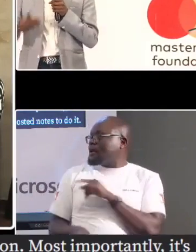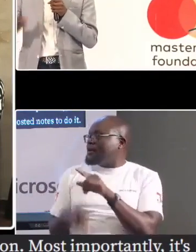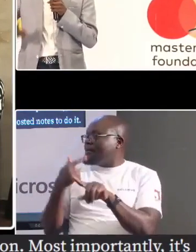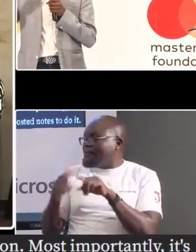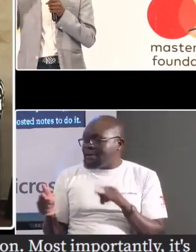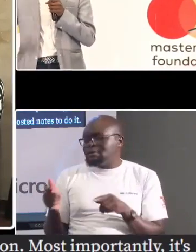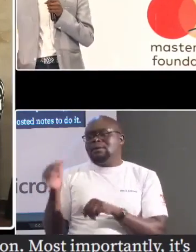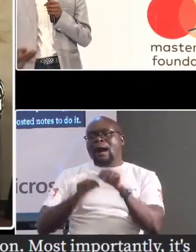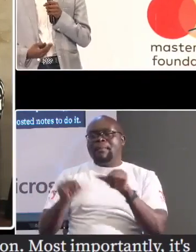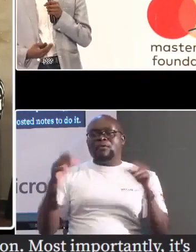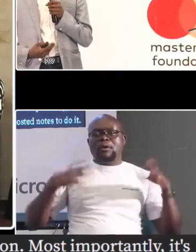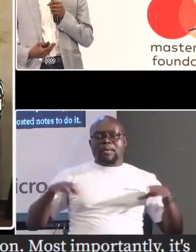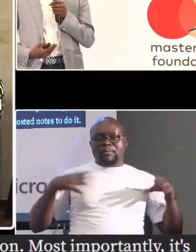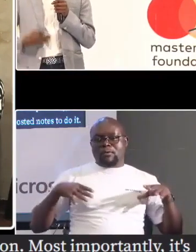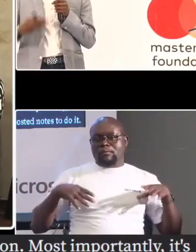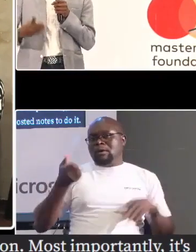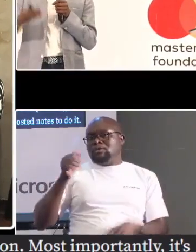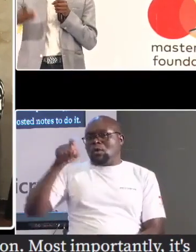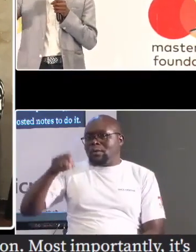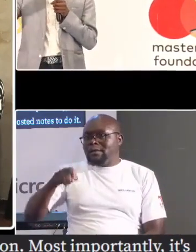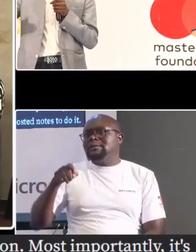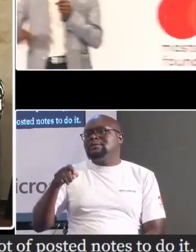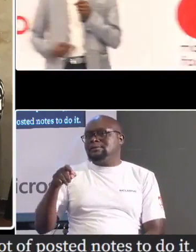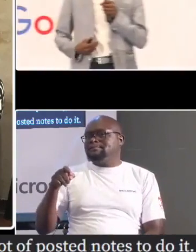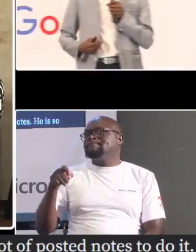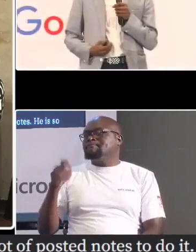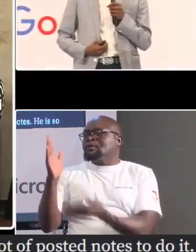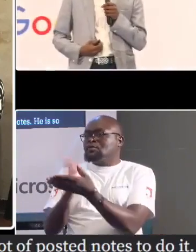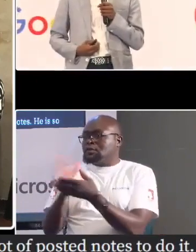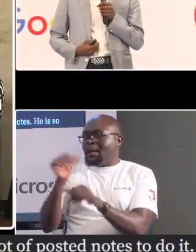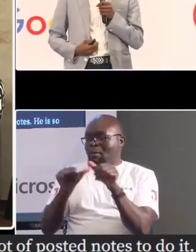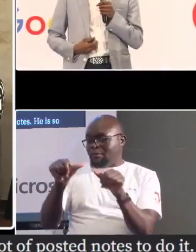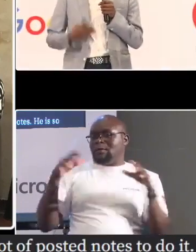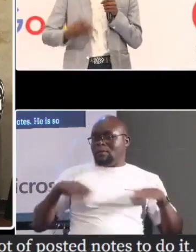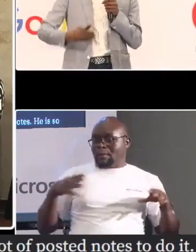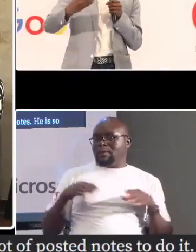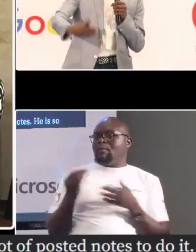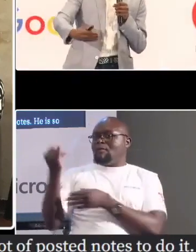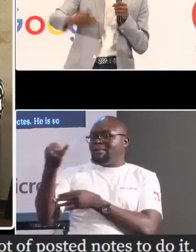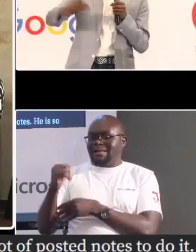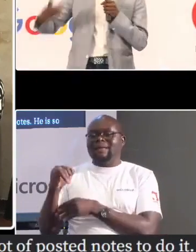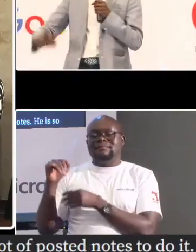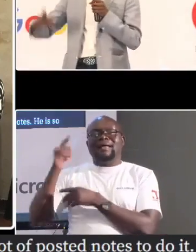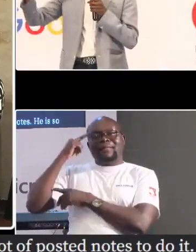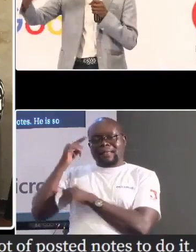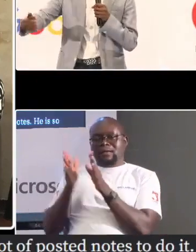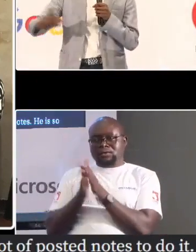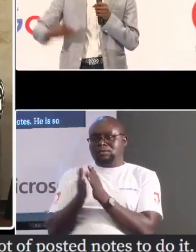it's actually about people. So we need to shift from post-it notes to people. From design thinking to